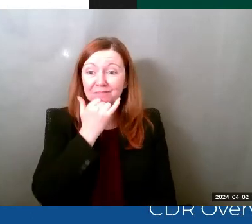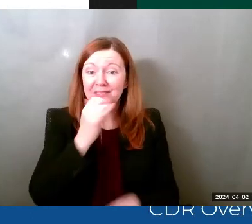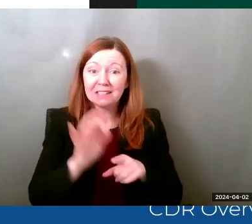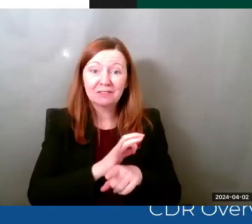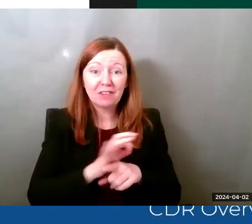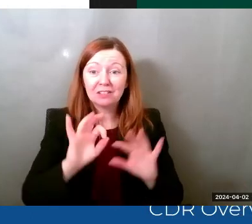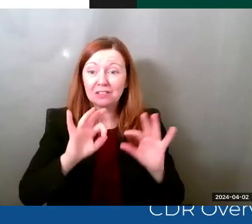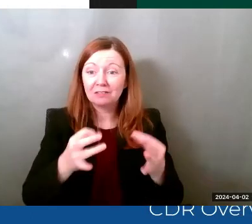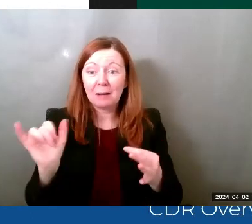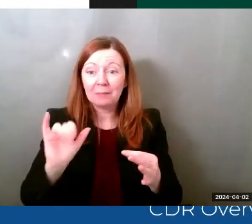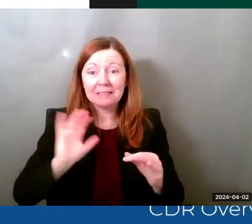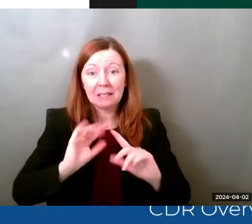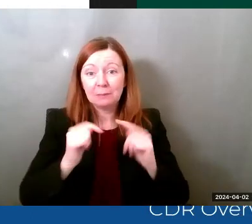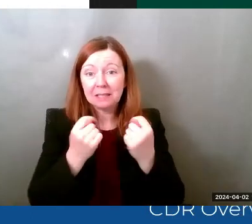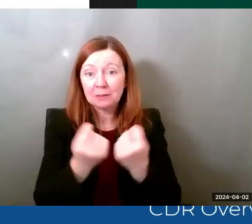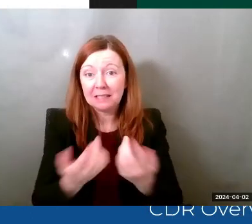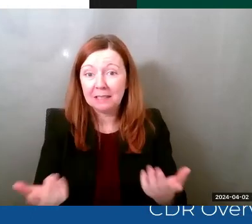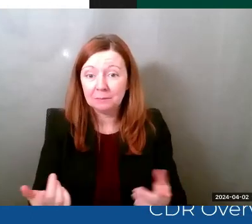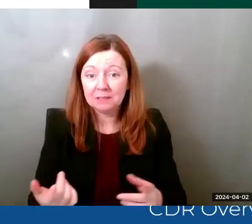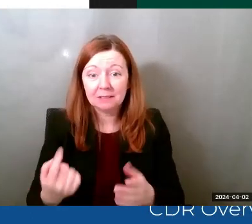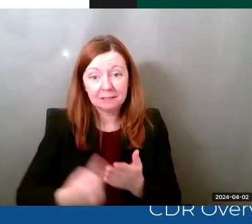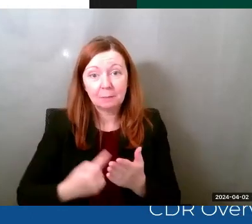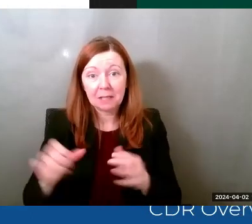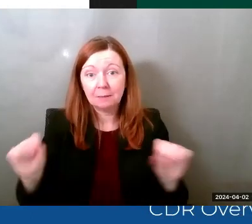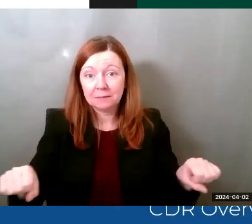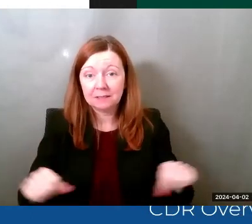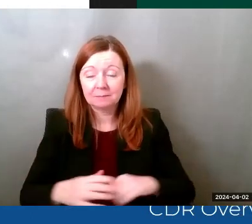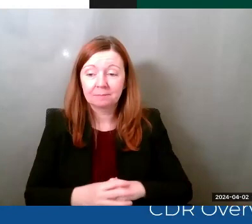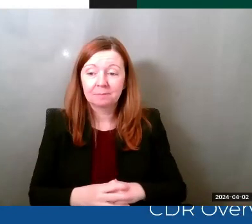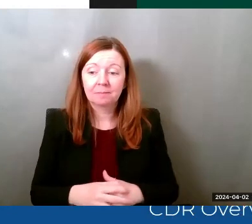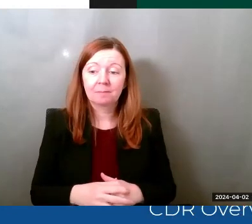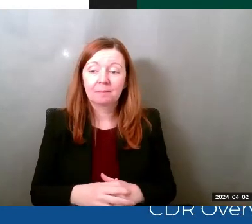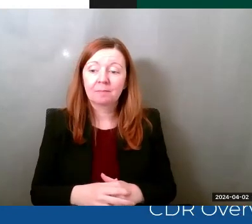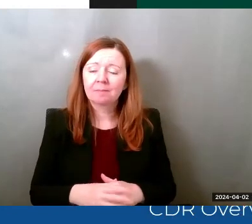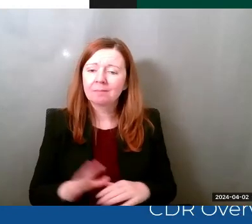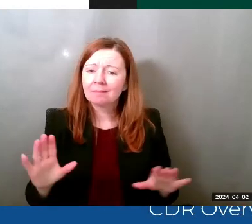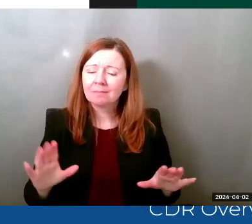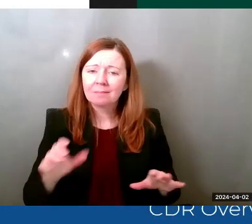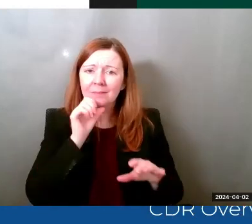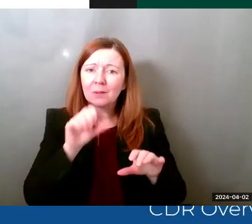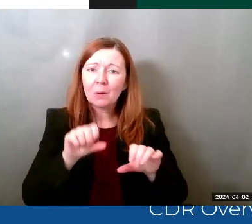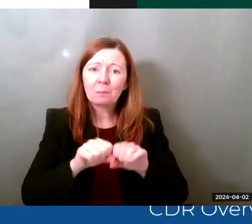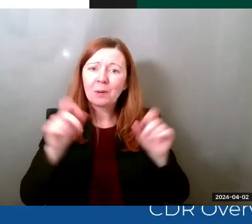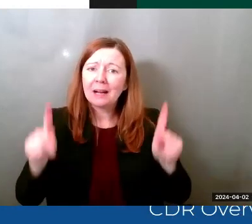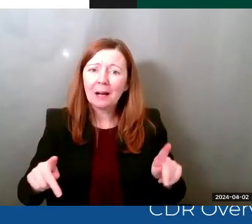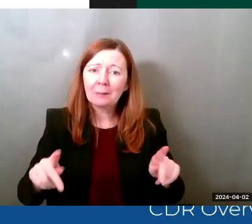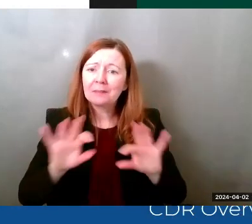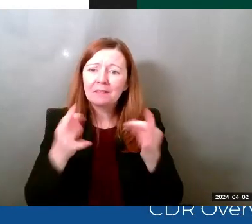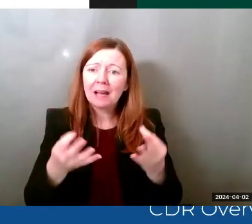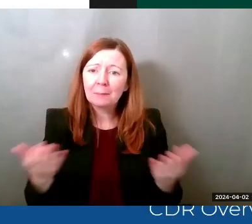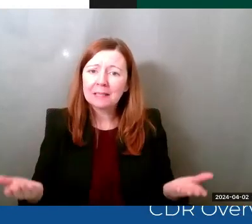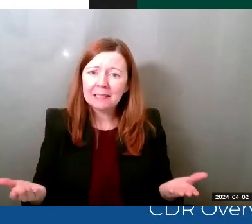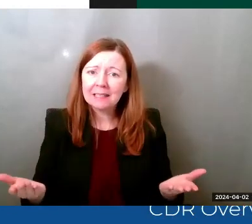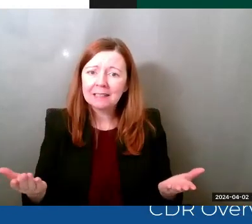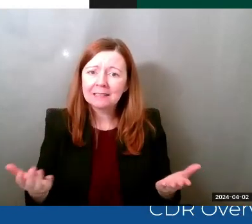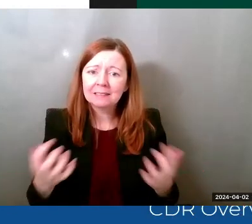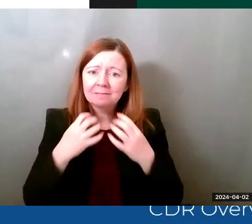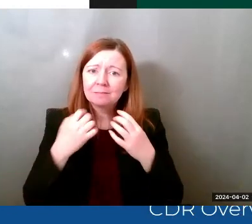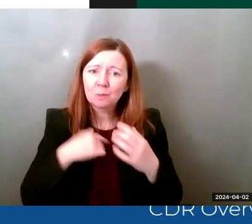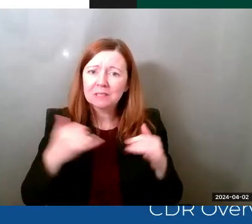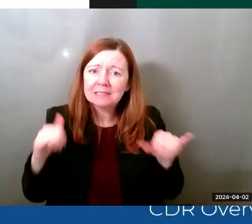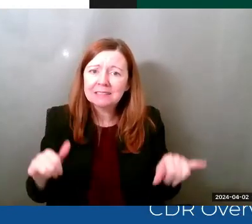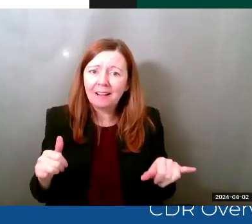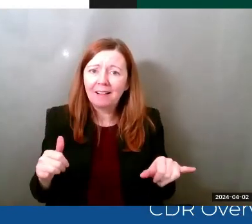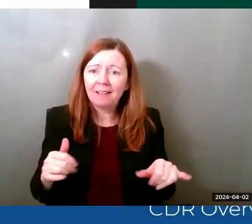like our teams are from time to time. Don't break up the family. We are still